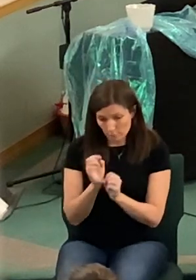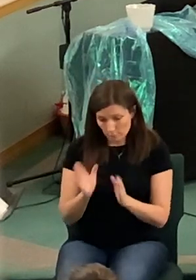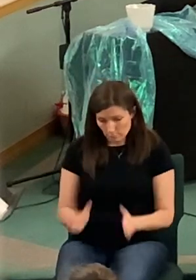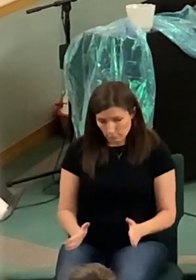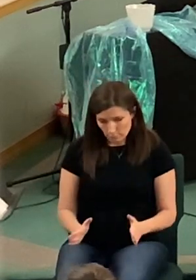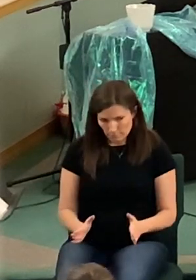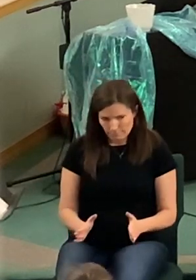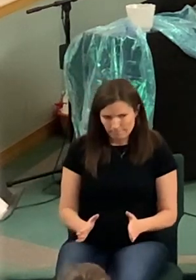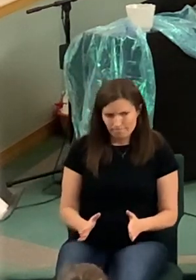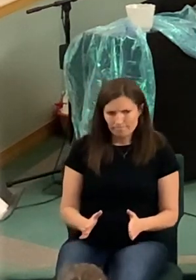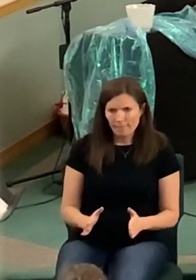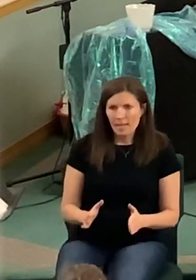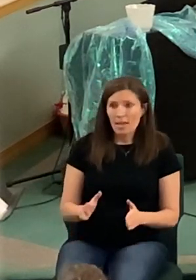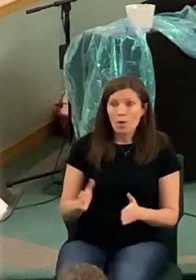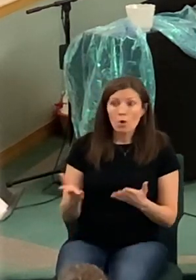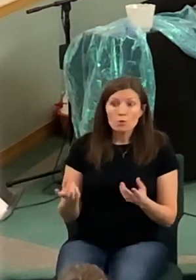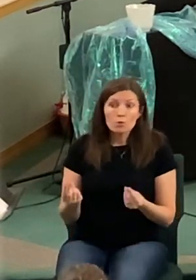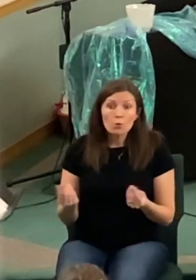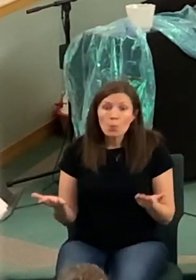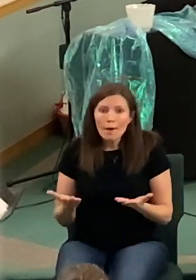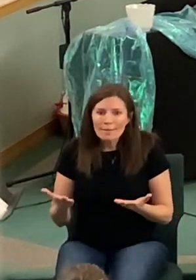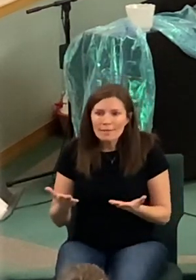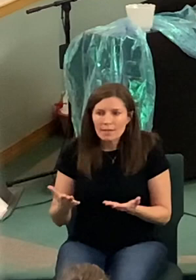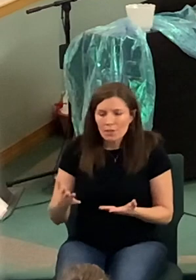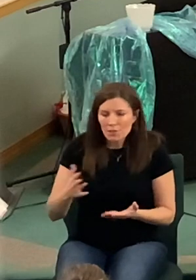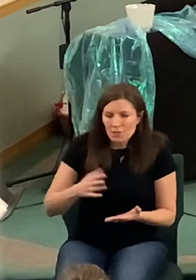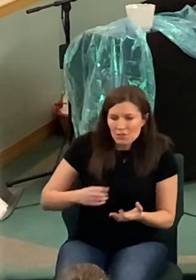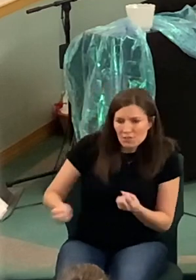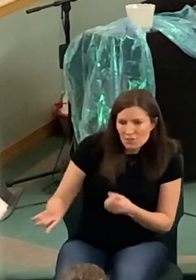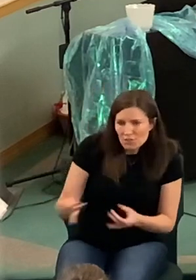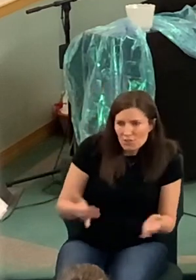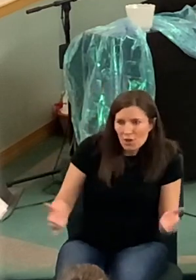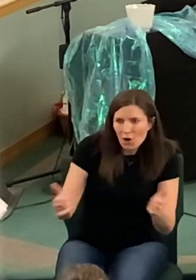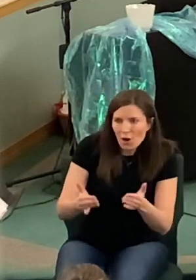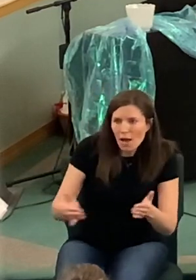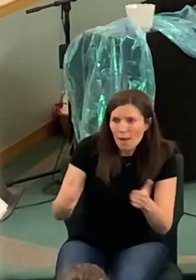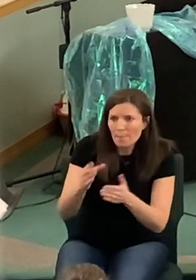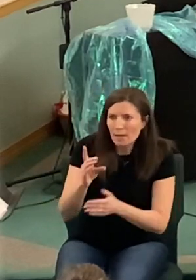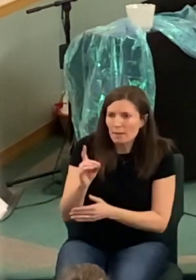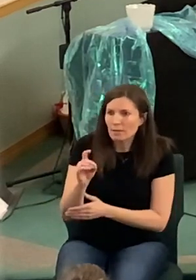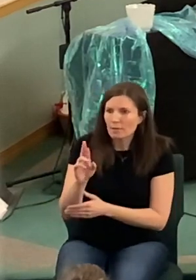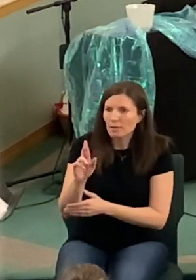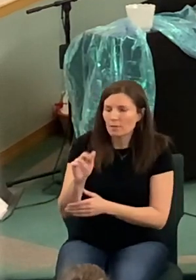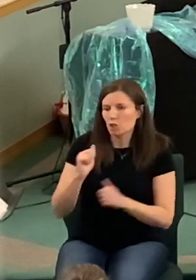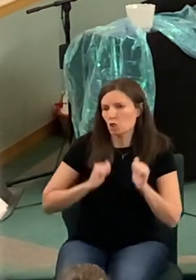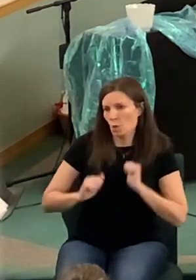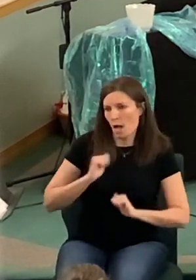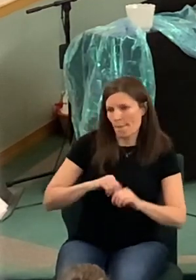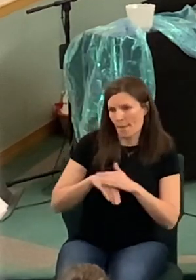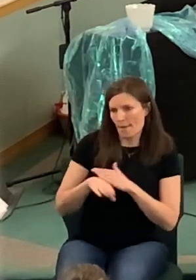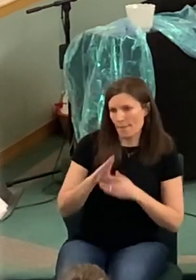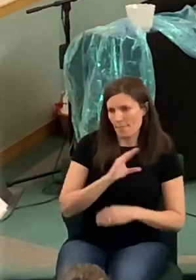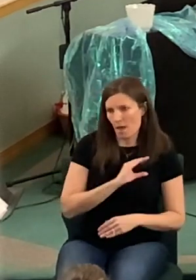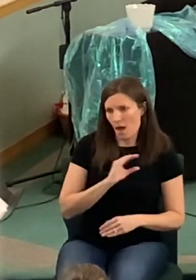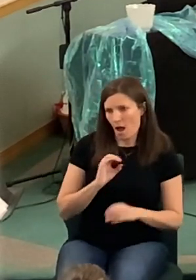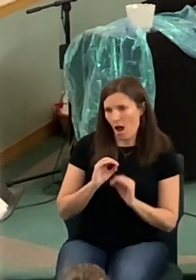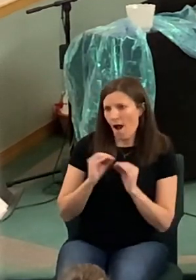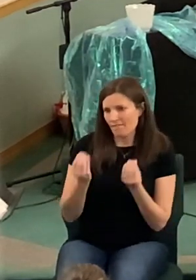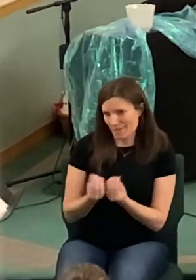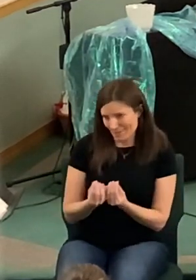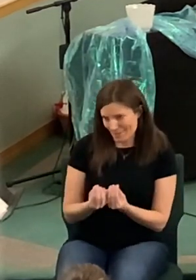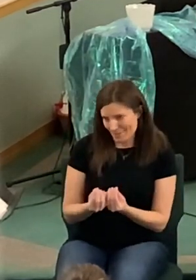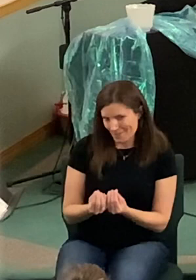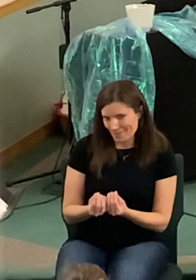spends time stirring up drama in the office. The troublemaker can often be seen wandering from desk to